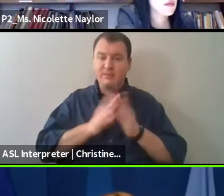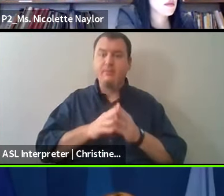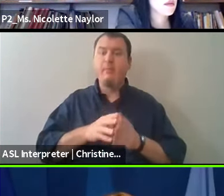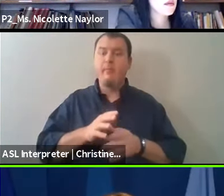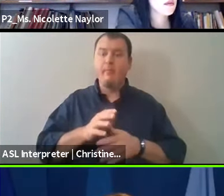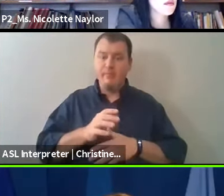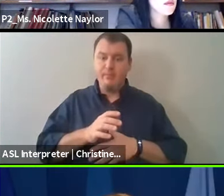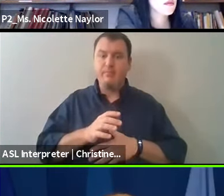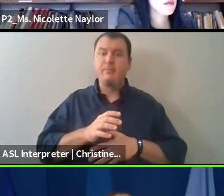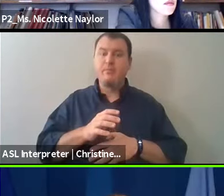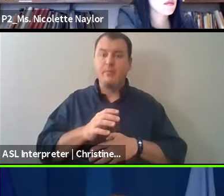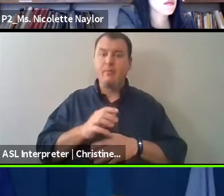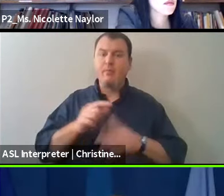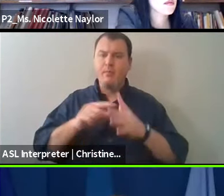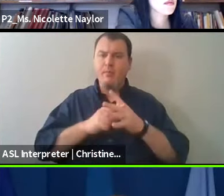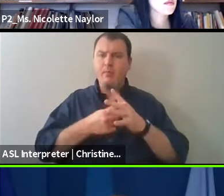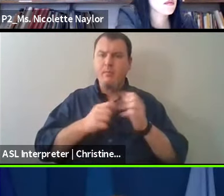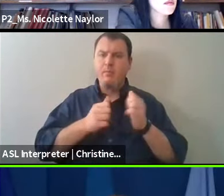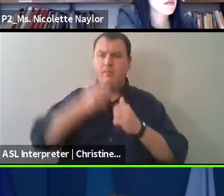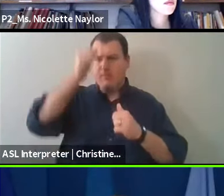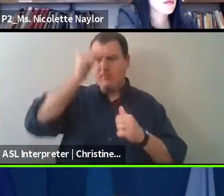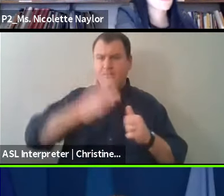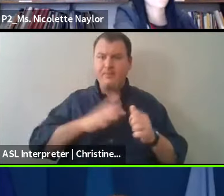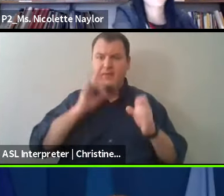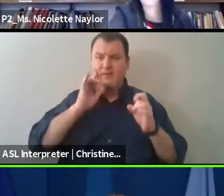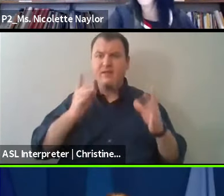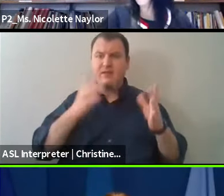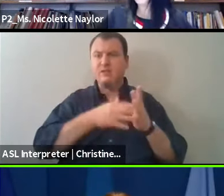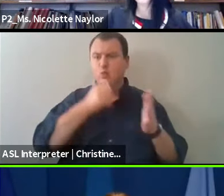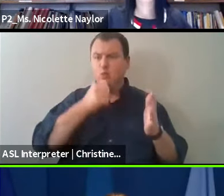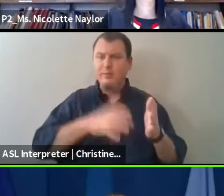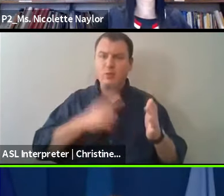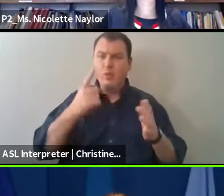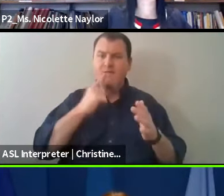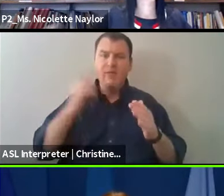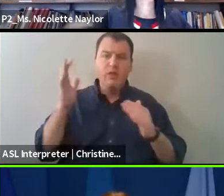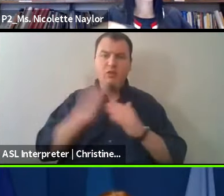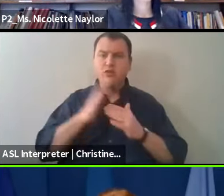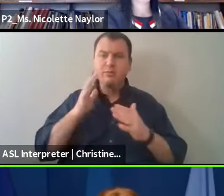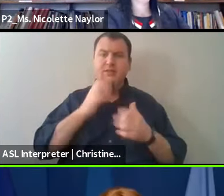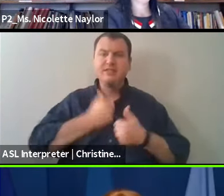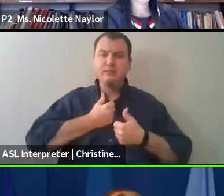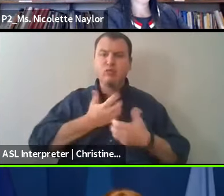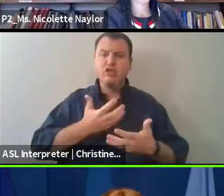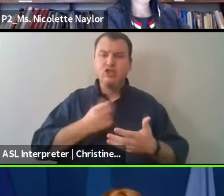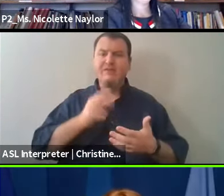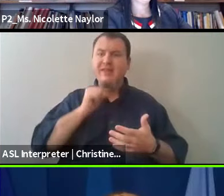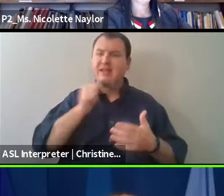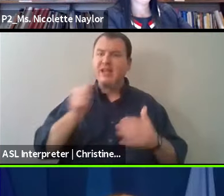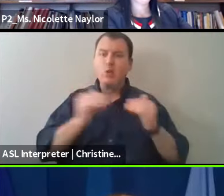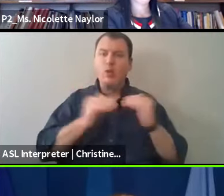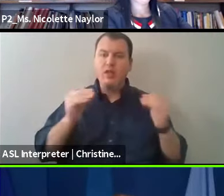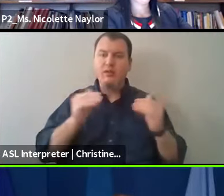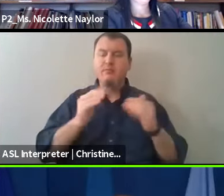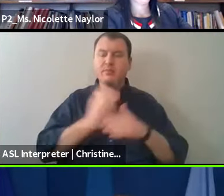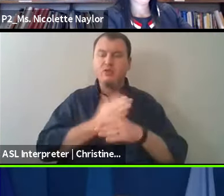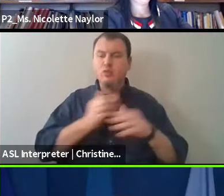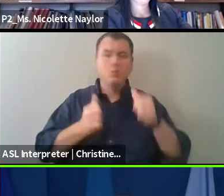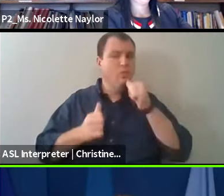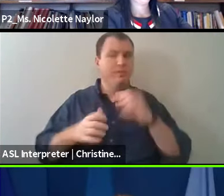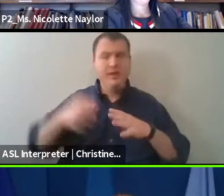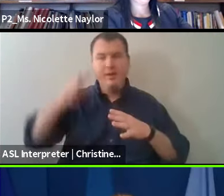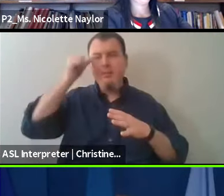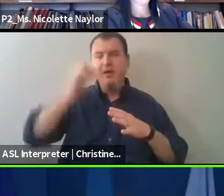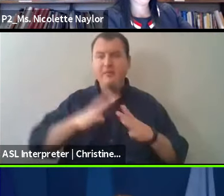with, men's violence against women is one of the ultimate expressions of inequality between women and